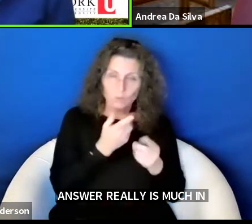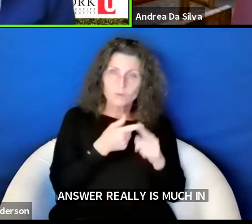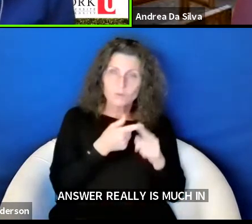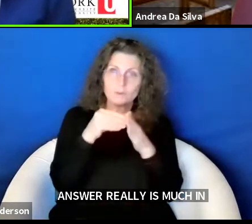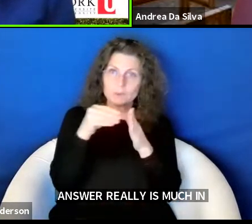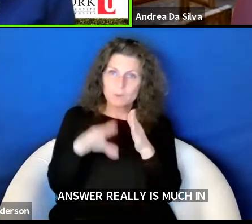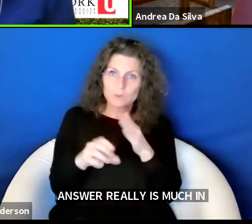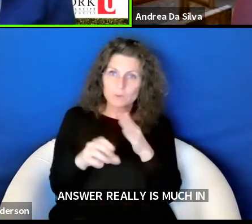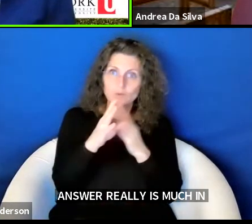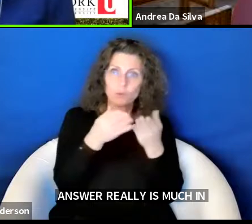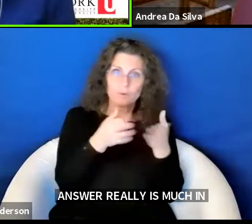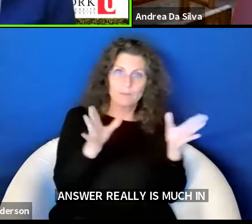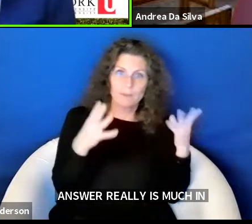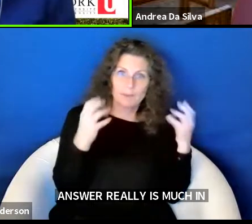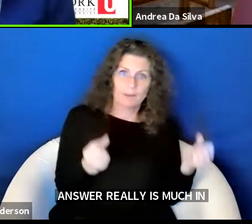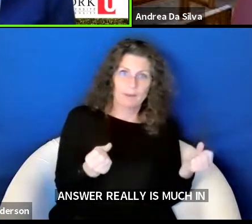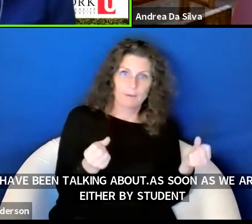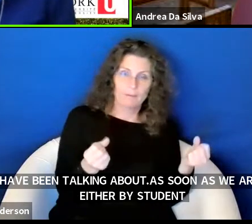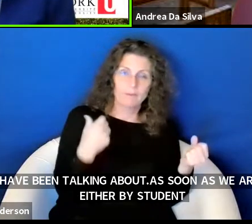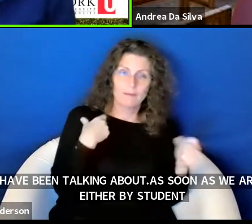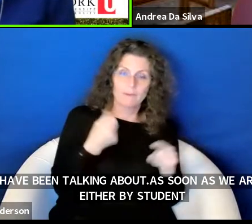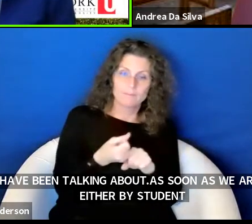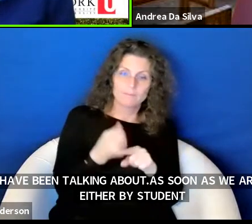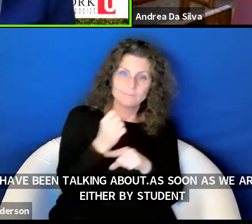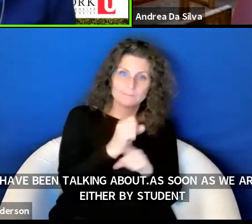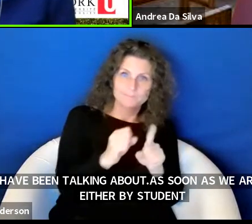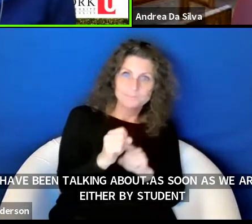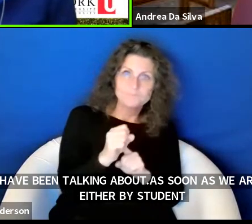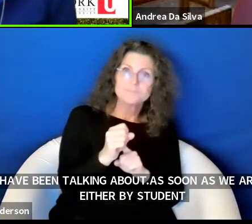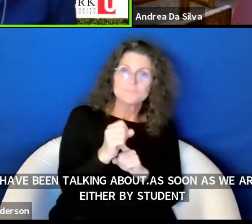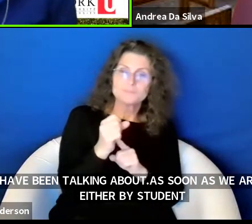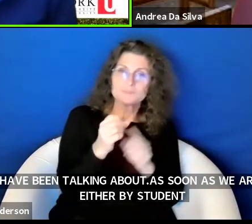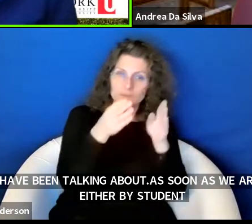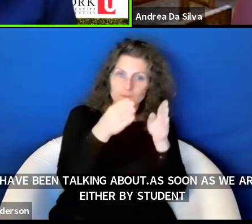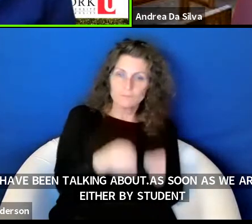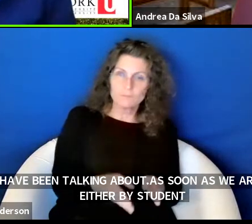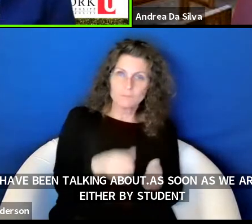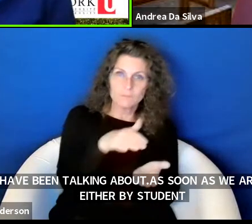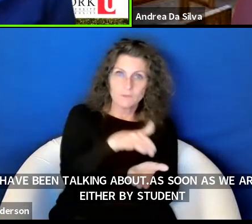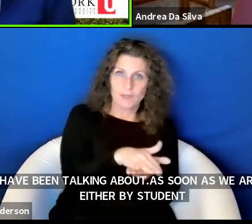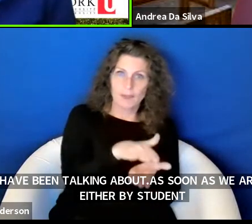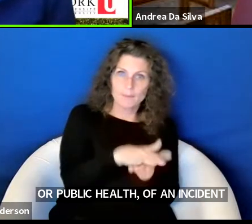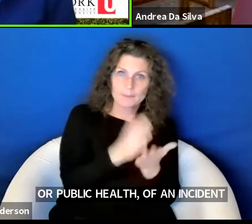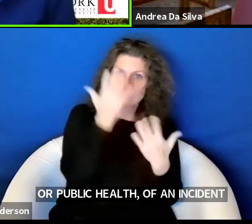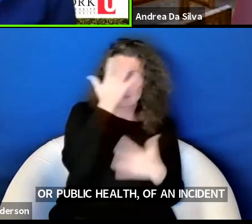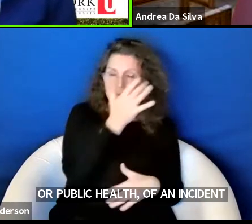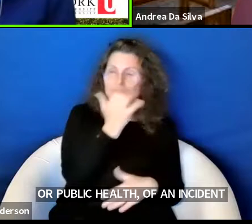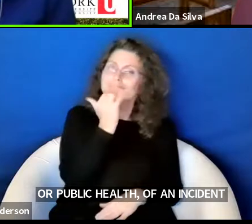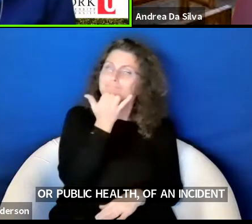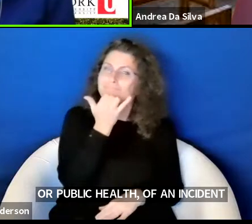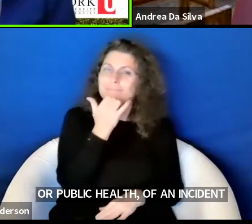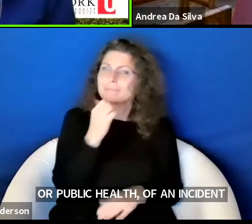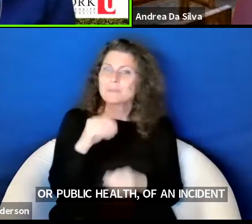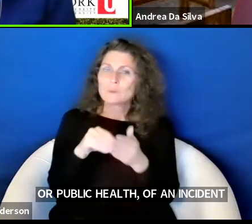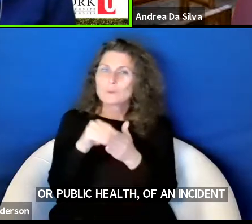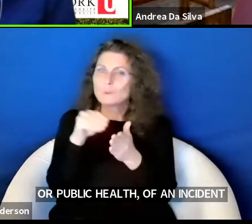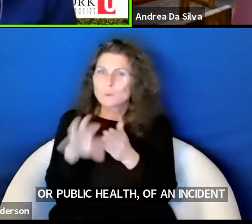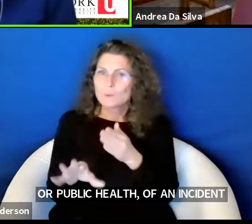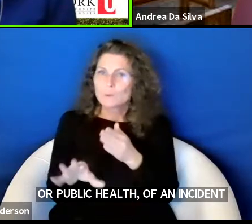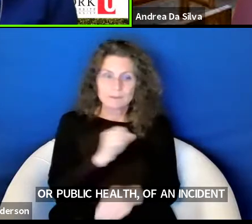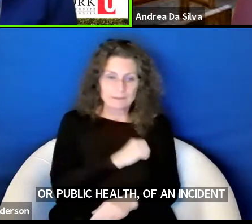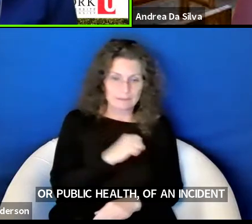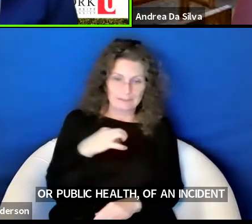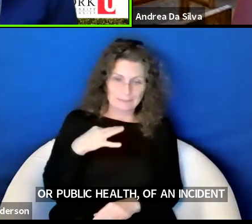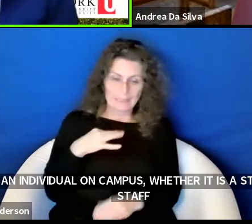health, of an incident where an individual on campus, whether it's a student, a staff member, or a faculty